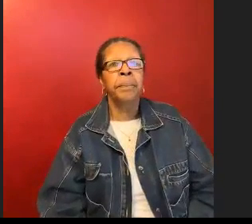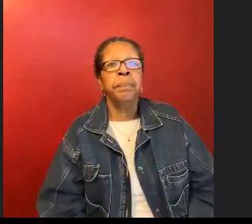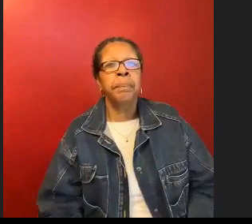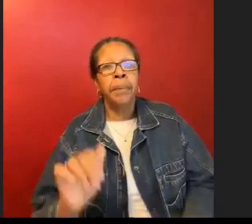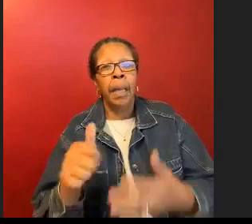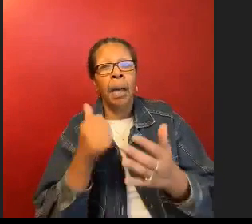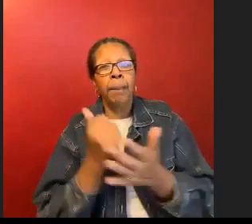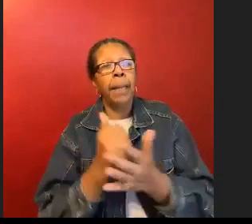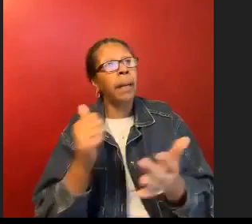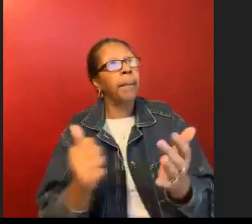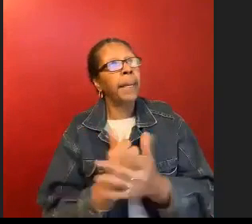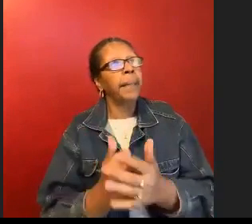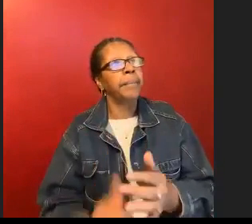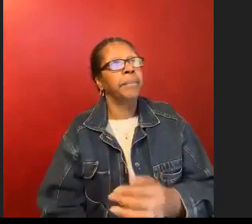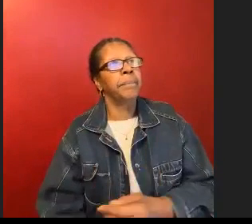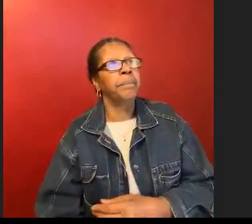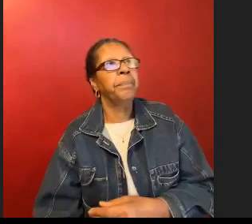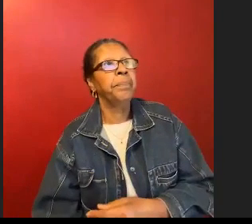Amen. Amen.